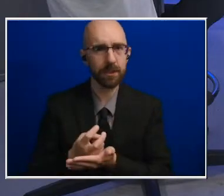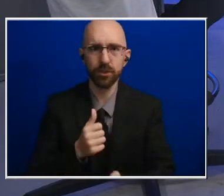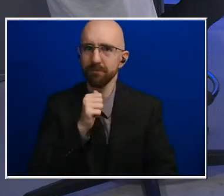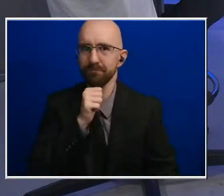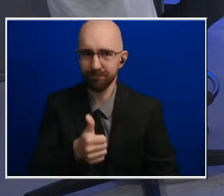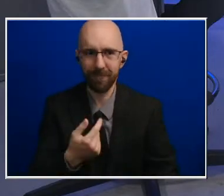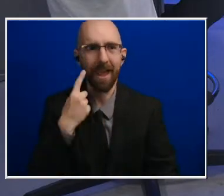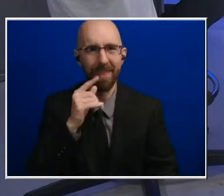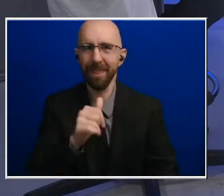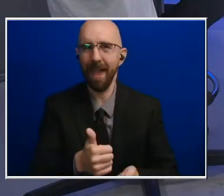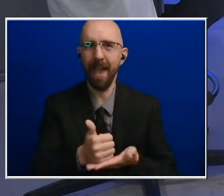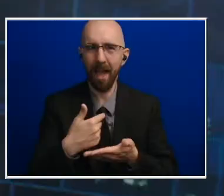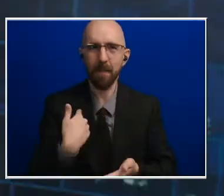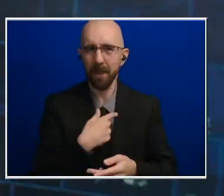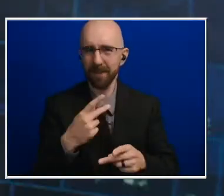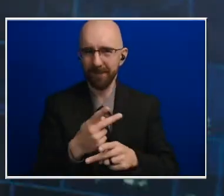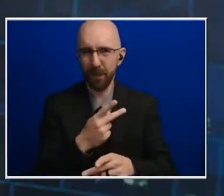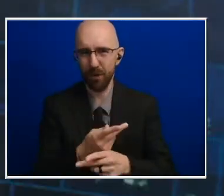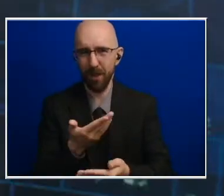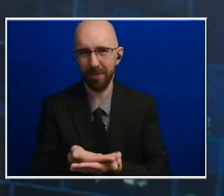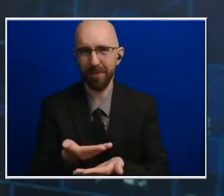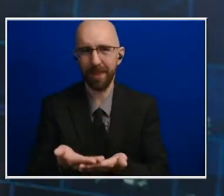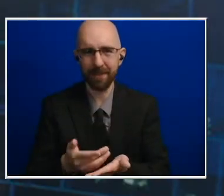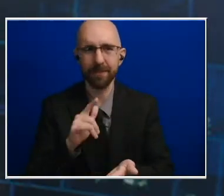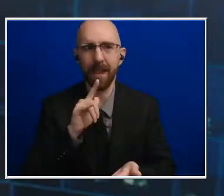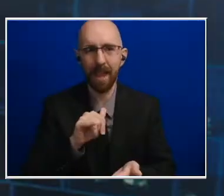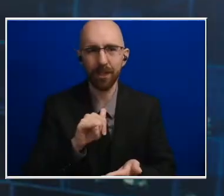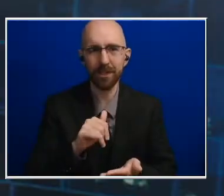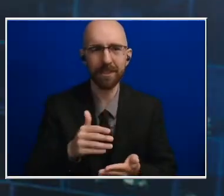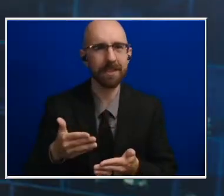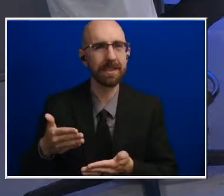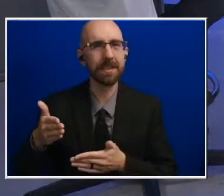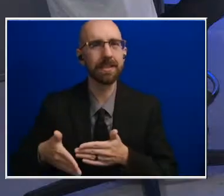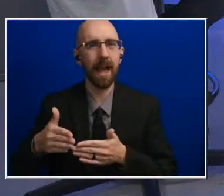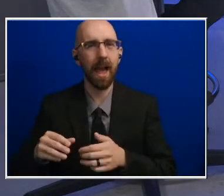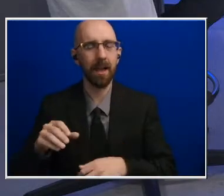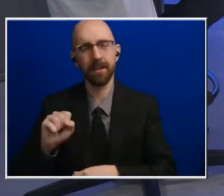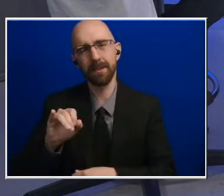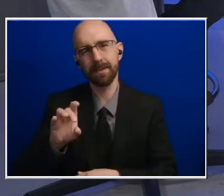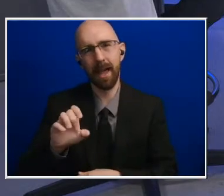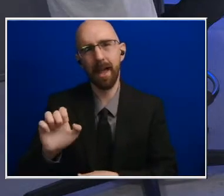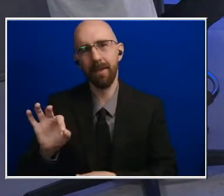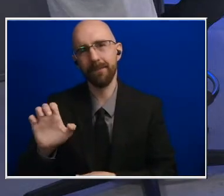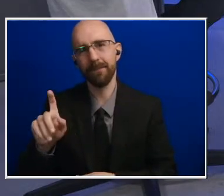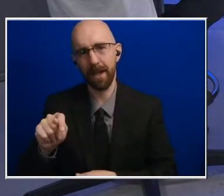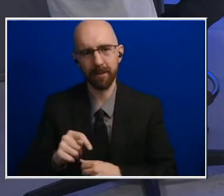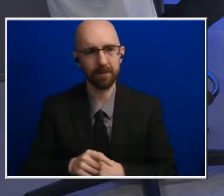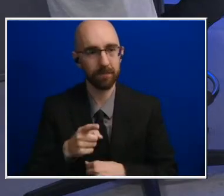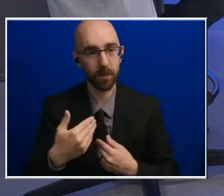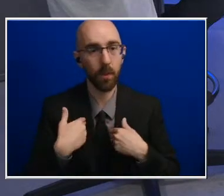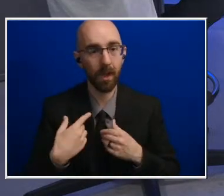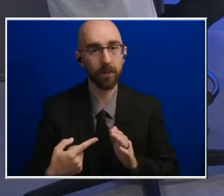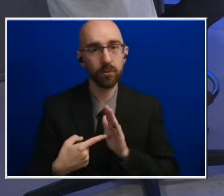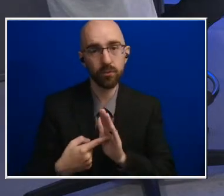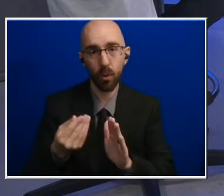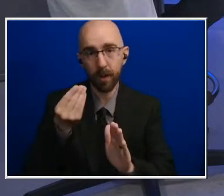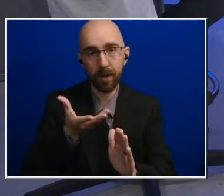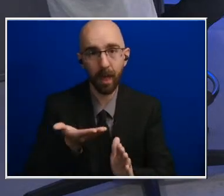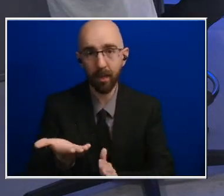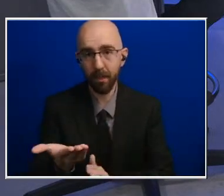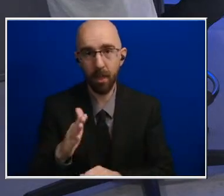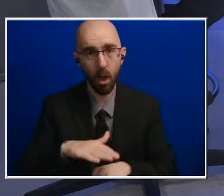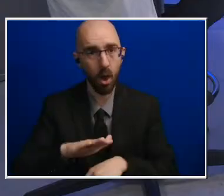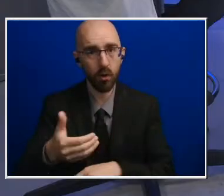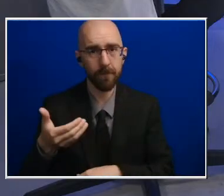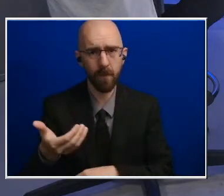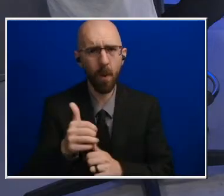kind of figure things out. It was actually a side effect to a medication. And Amy, you have a show and tell for us on your phone? Oh, yes. How does that work? The